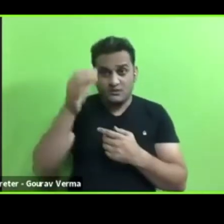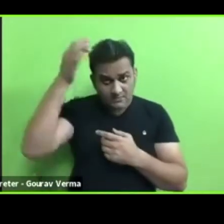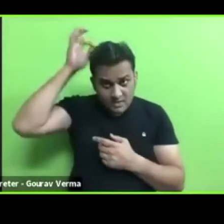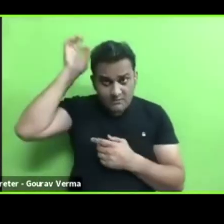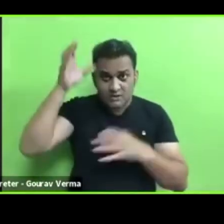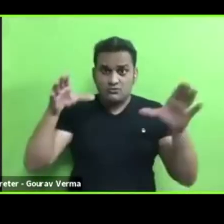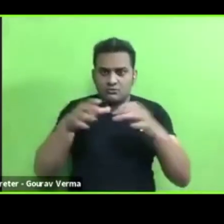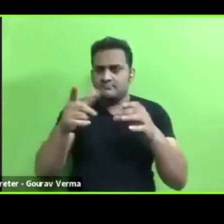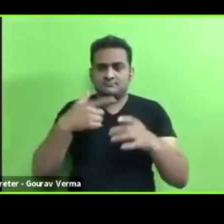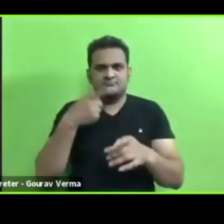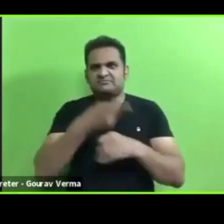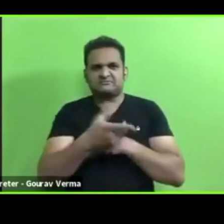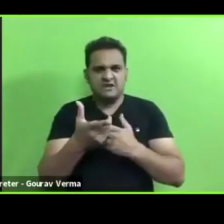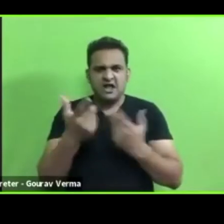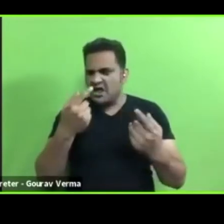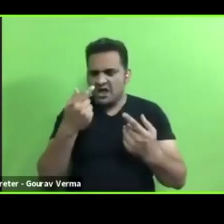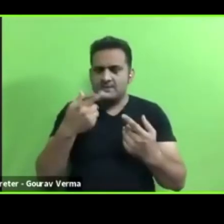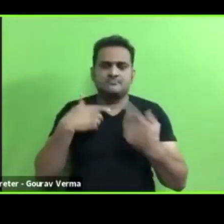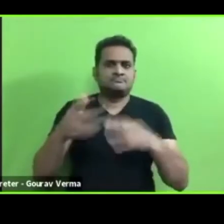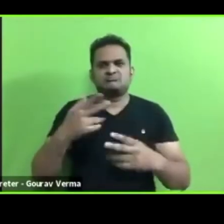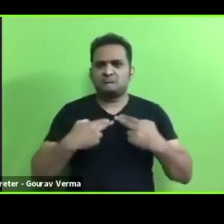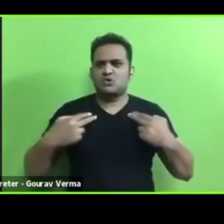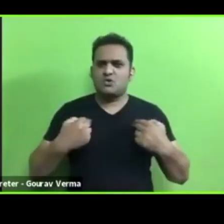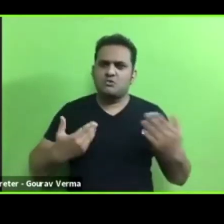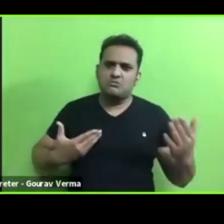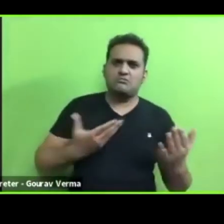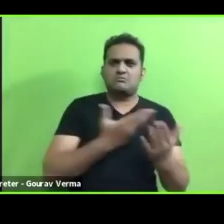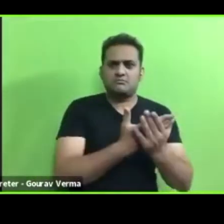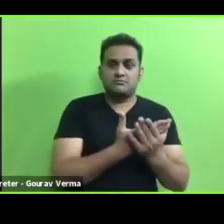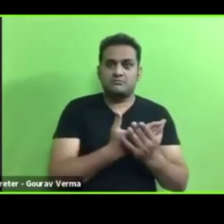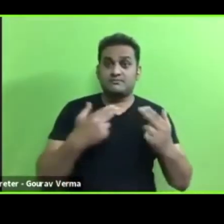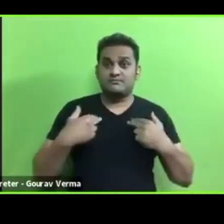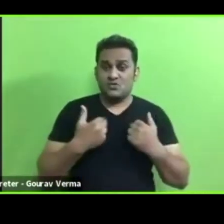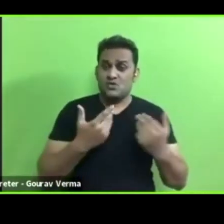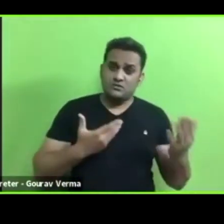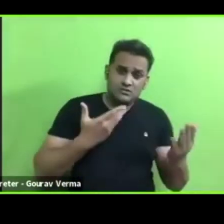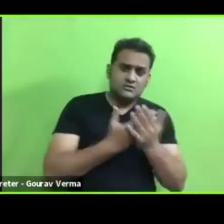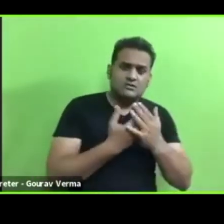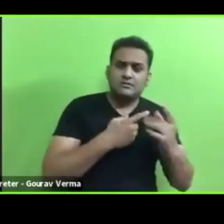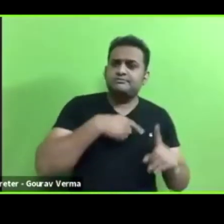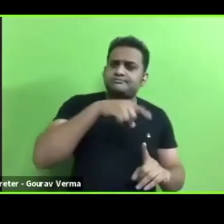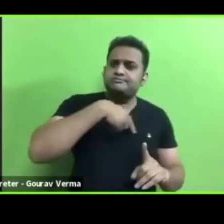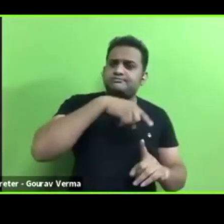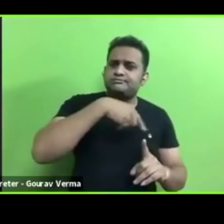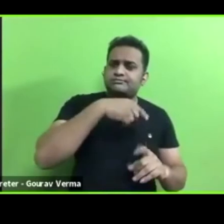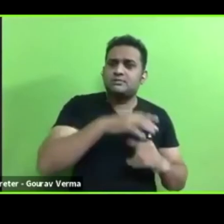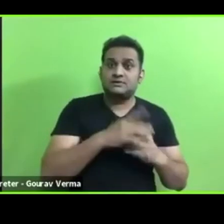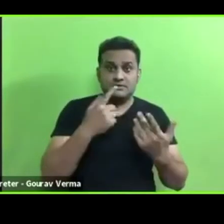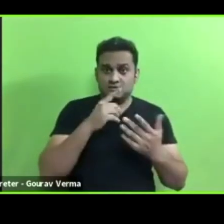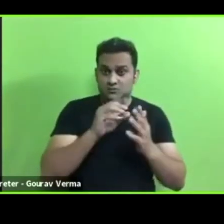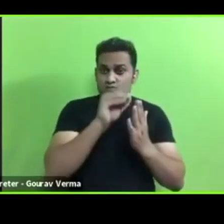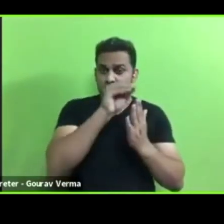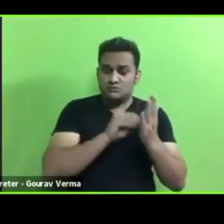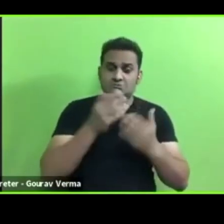community, he goes to court. The case is running in court. The history is still there.